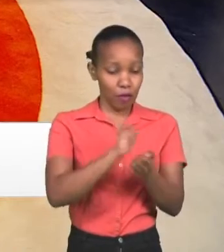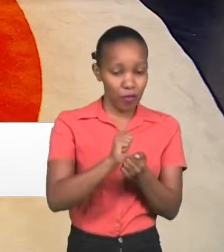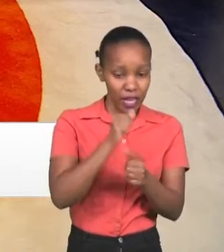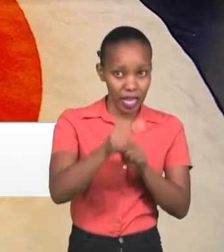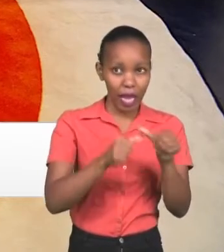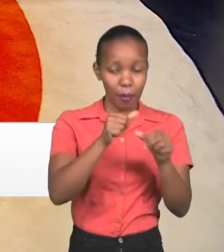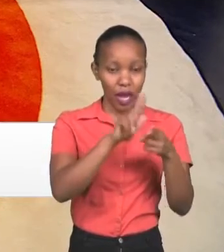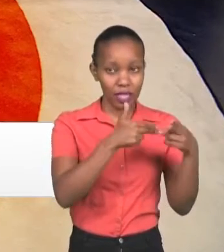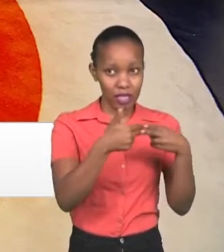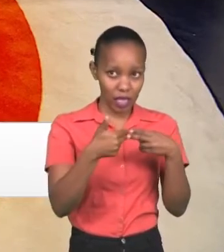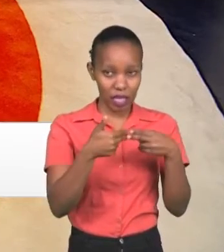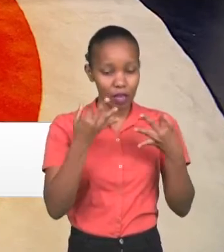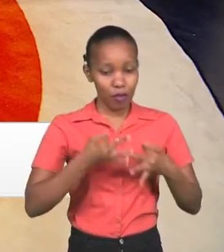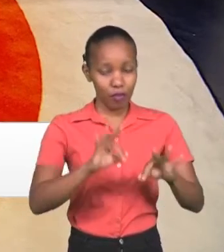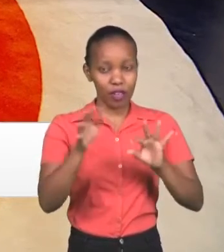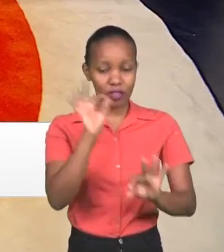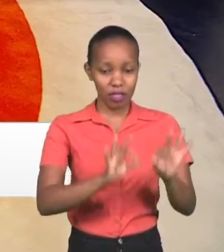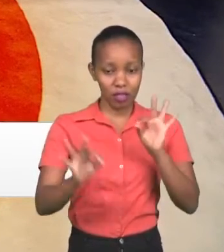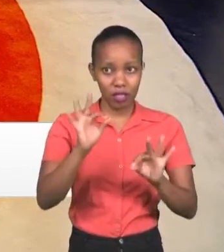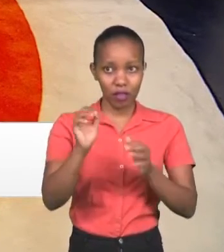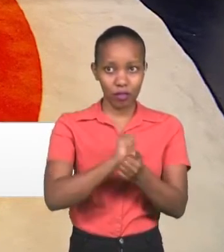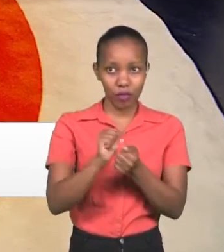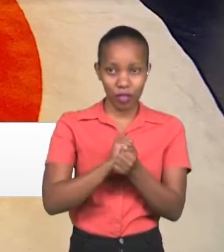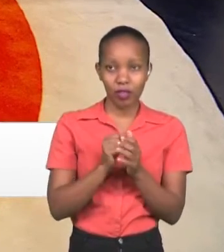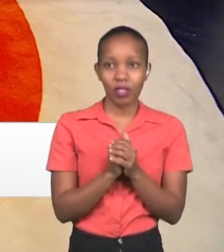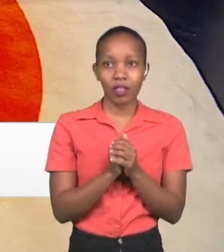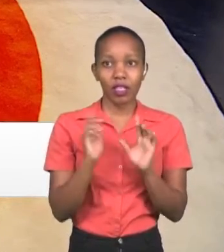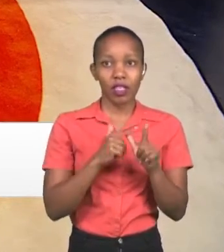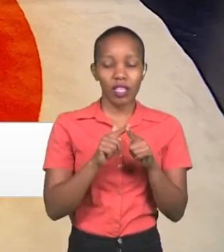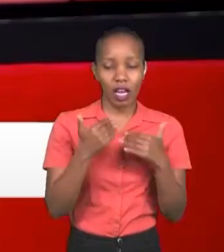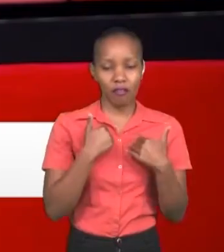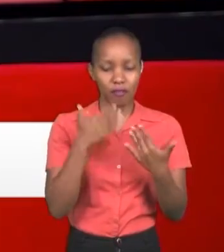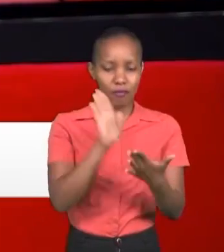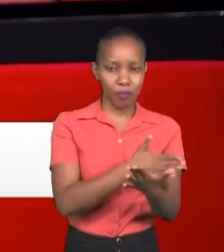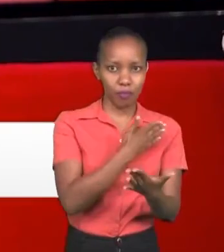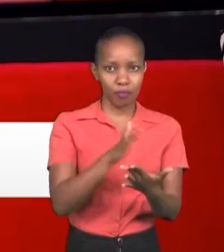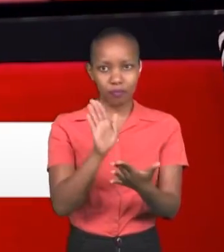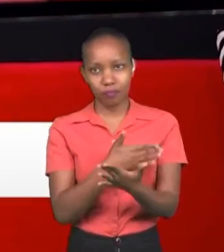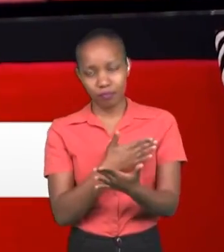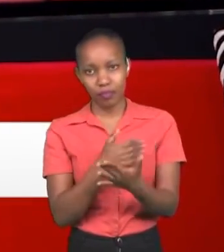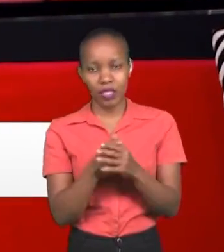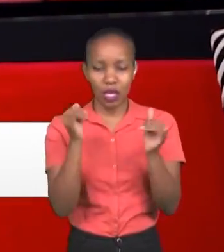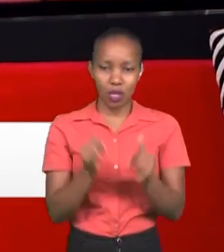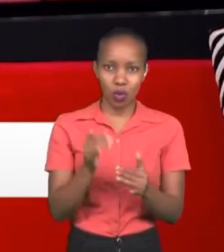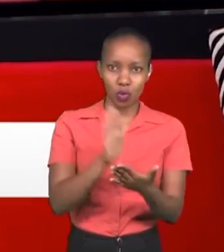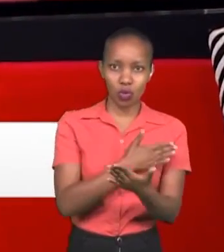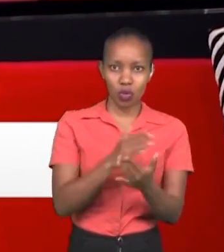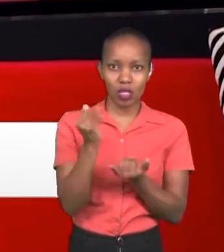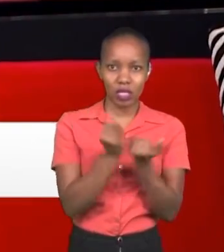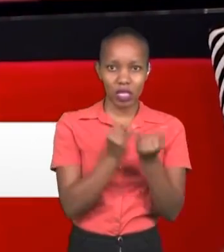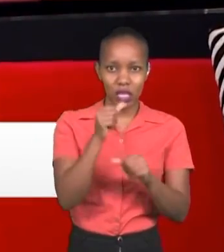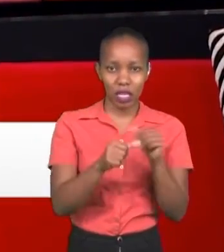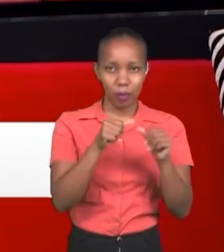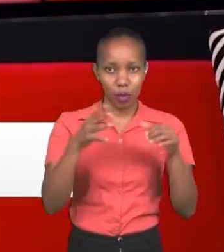it's hashtag Freestyle Friday. We have the rap battle and we have exclusives. You know, we launch, we premiere new artists, new songs. Saturday is all